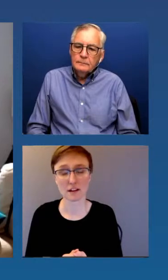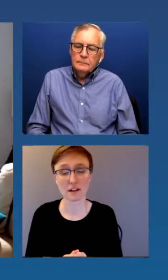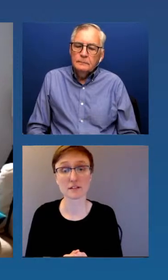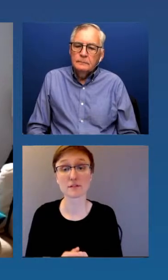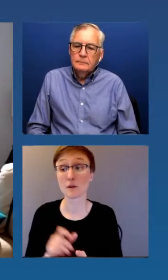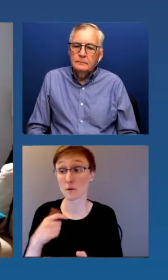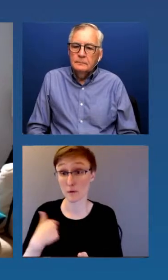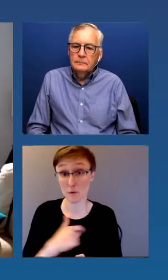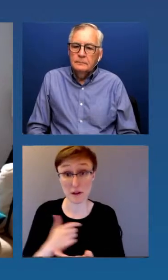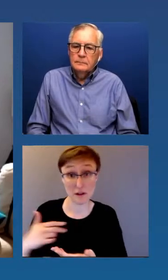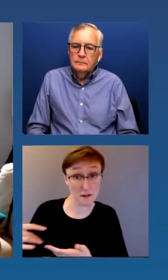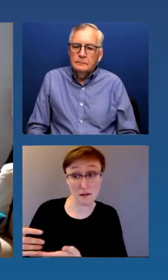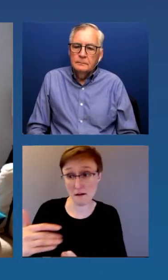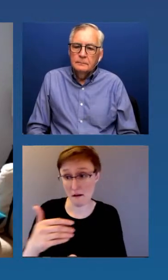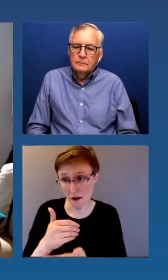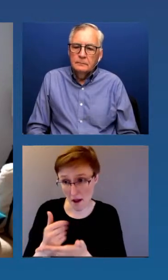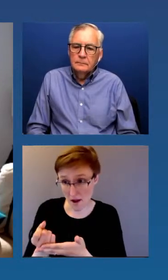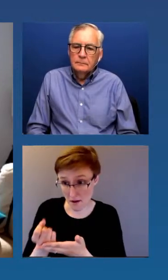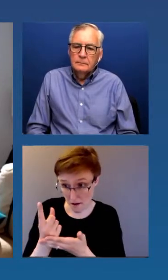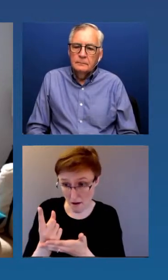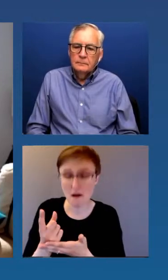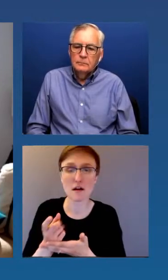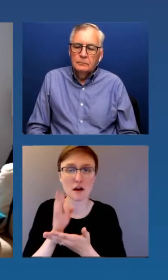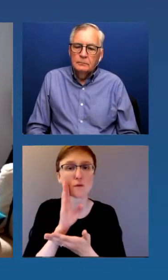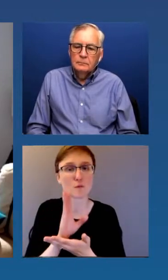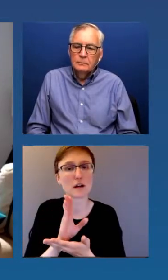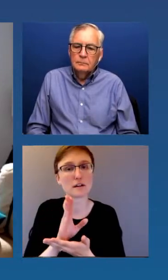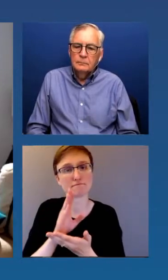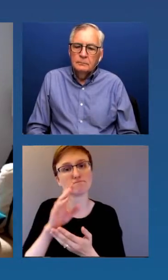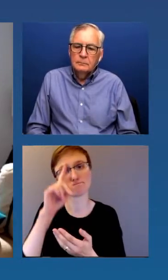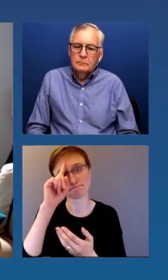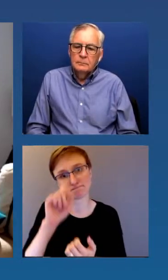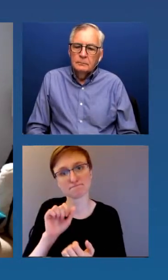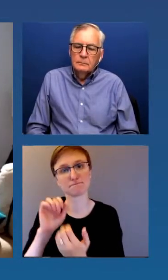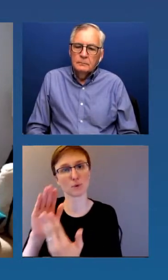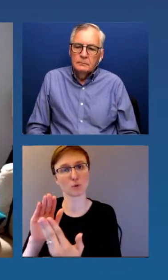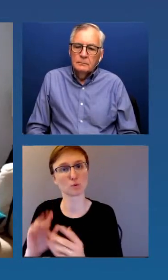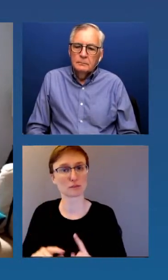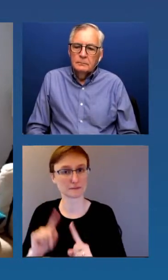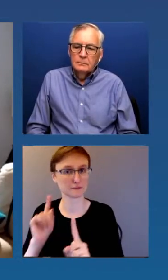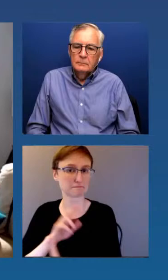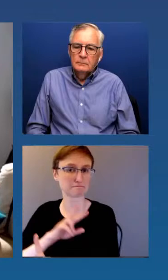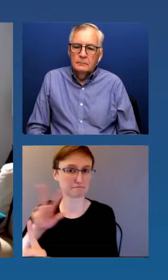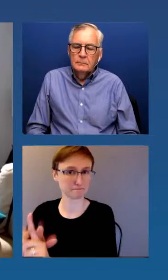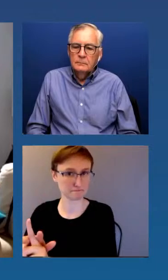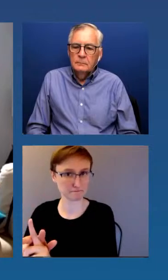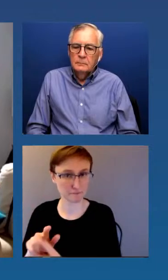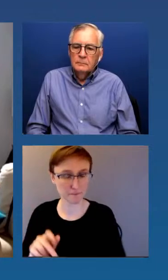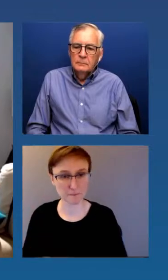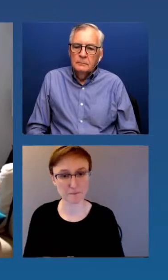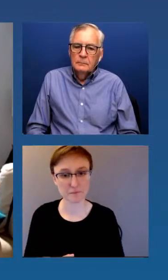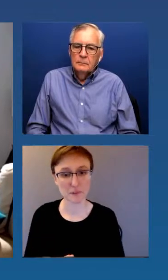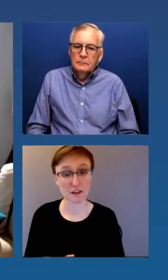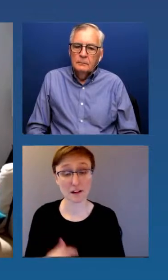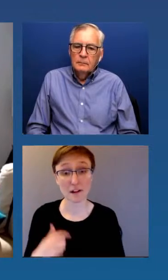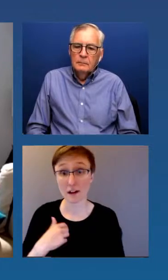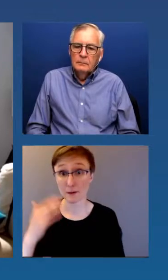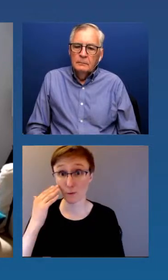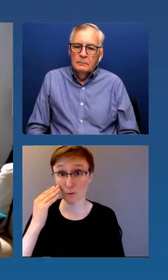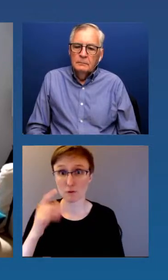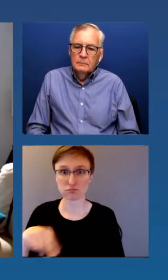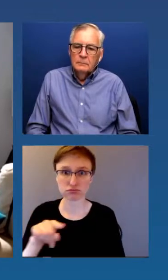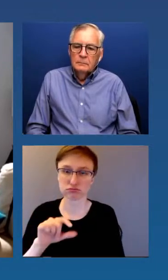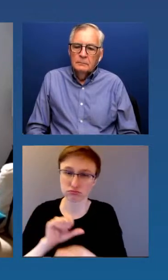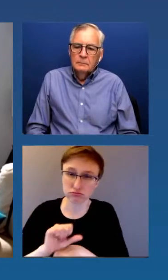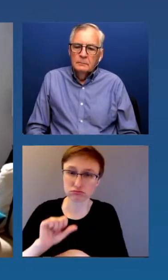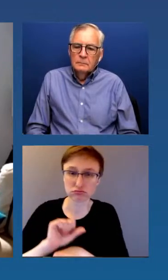new combination of strategies. And I know that there's the appetite, everyone who's been working so hard. The